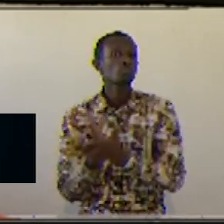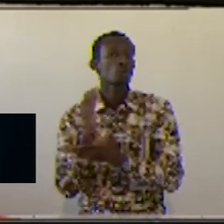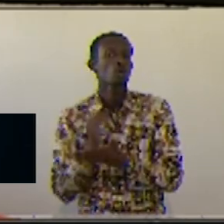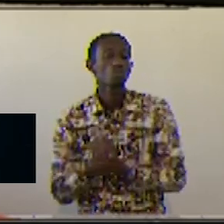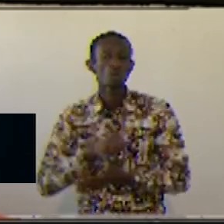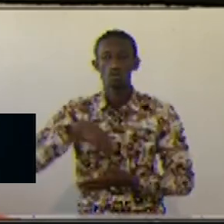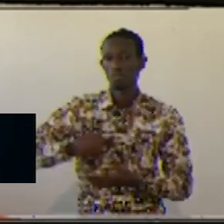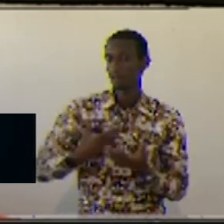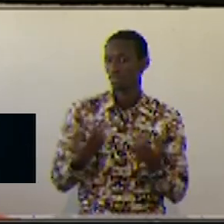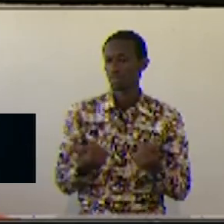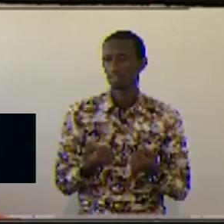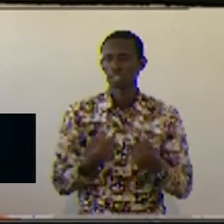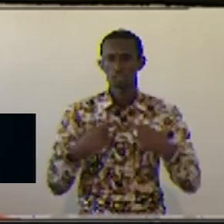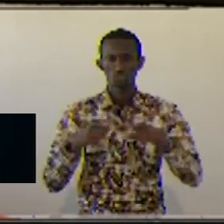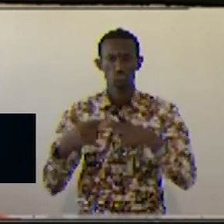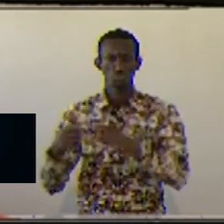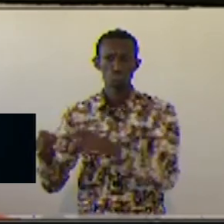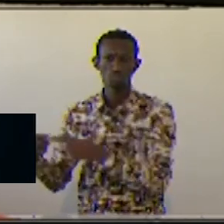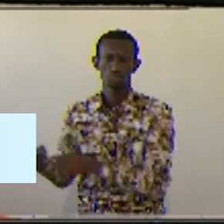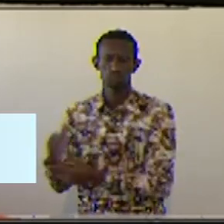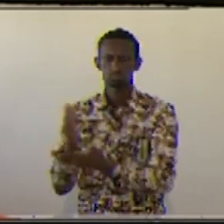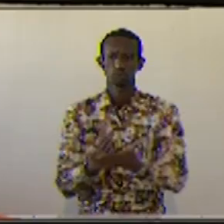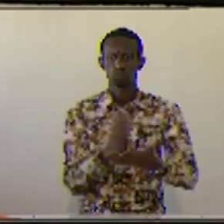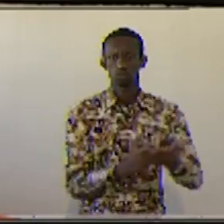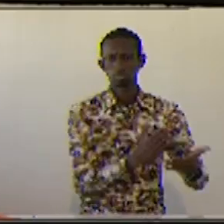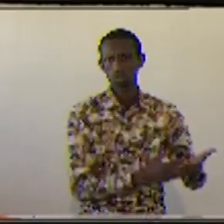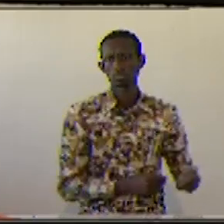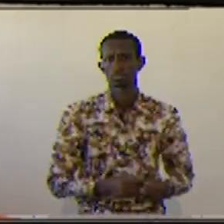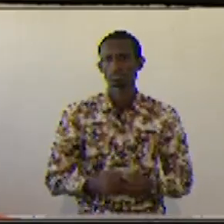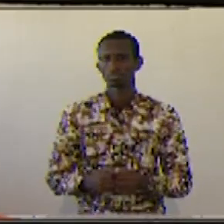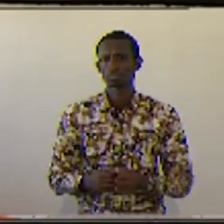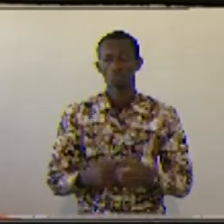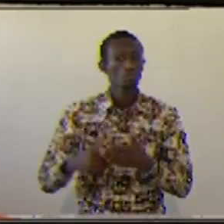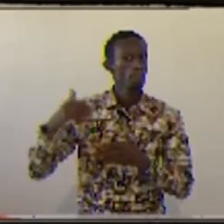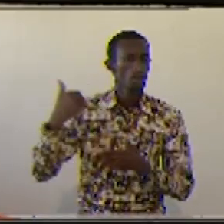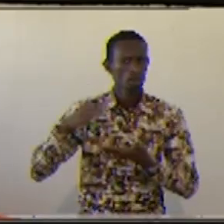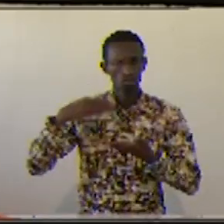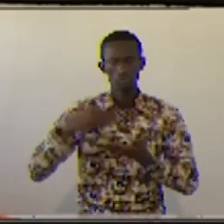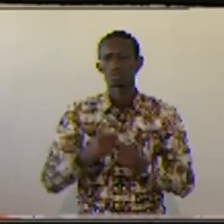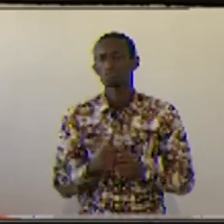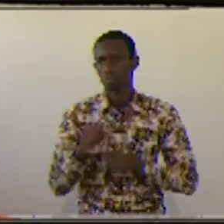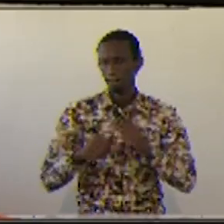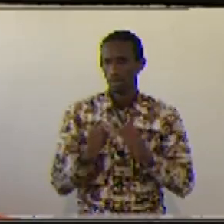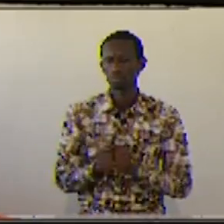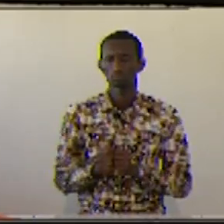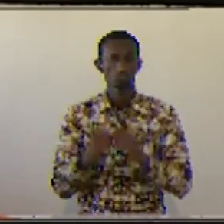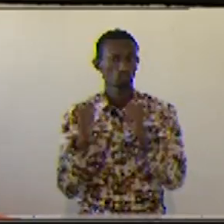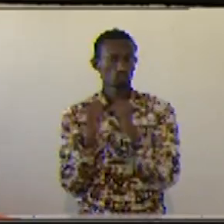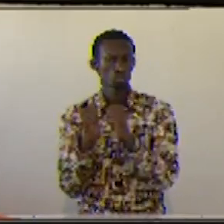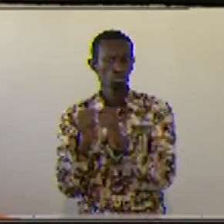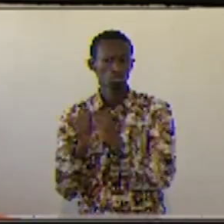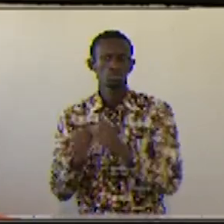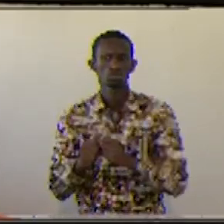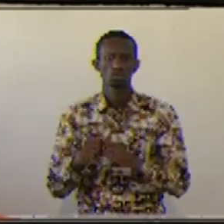salts, if you remember, we have studied the solubility of salts. And from the previous units, we have